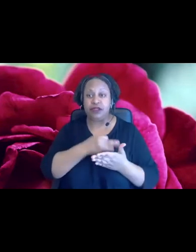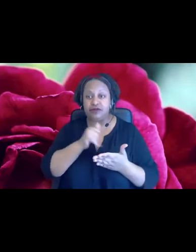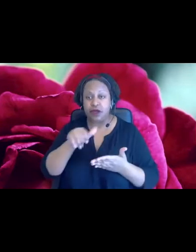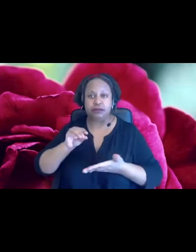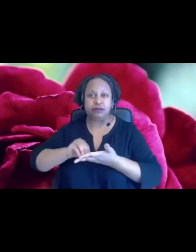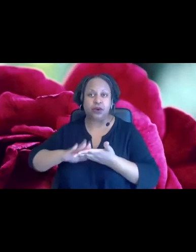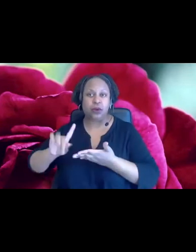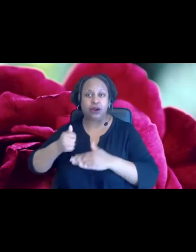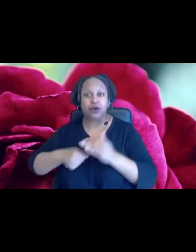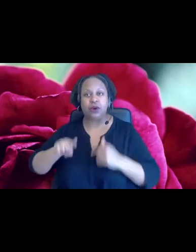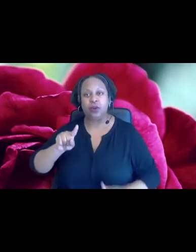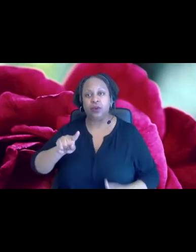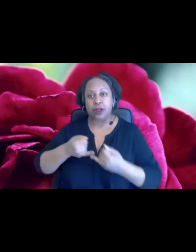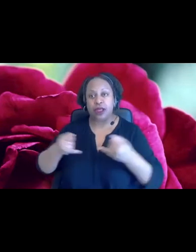line